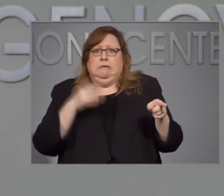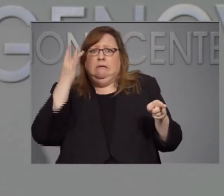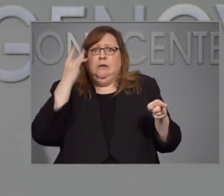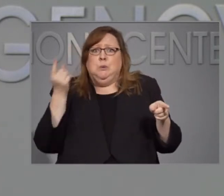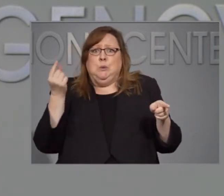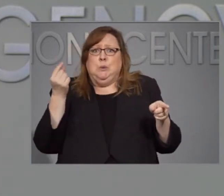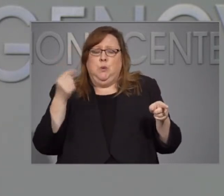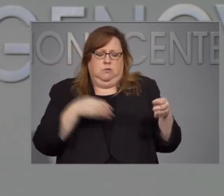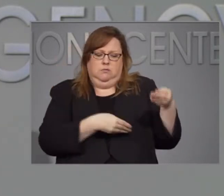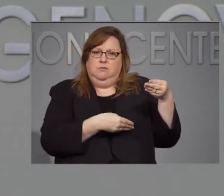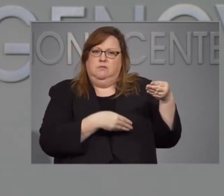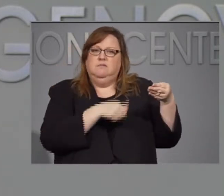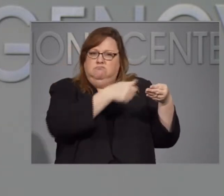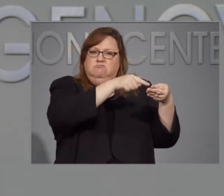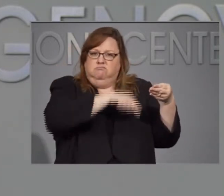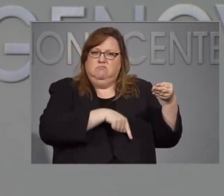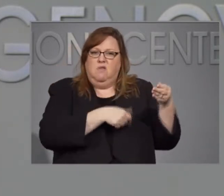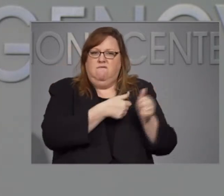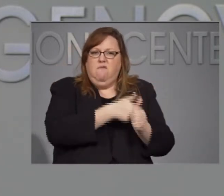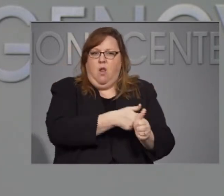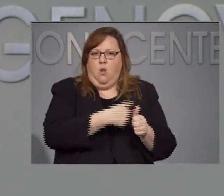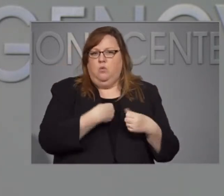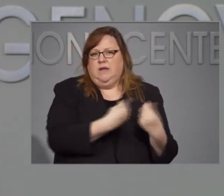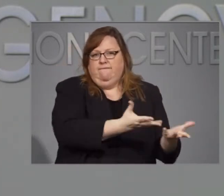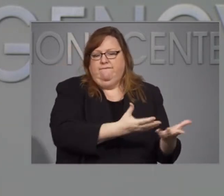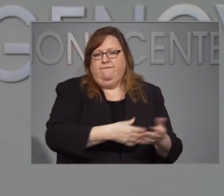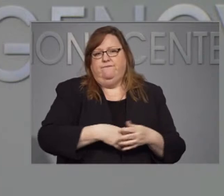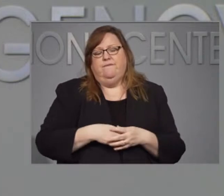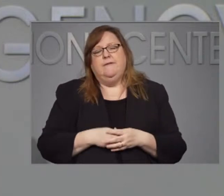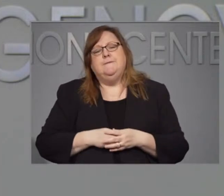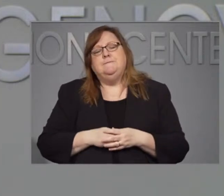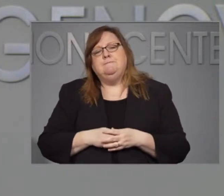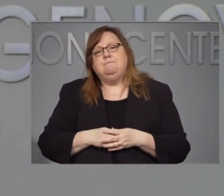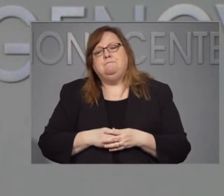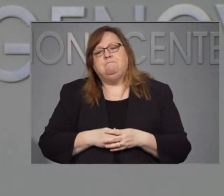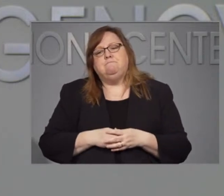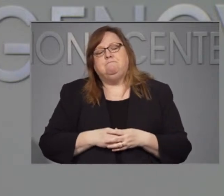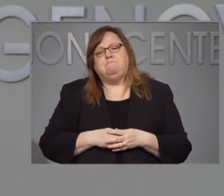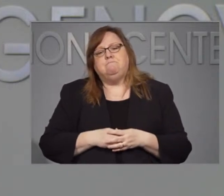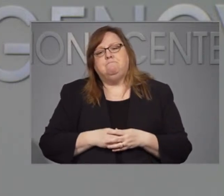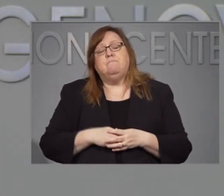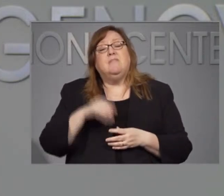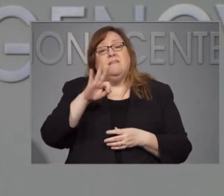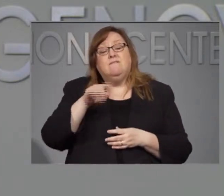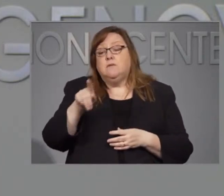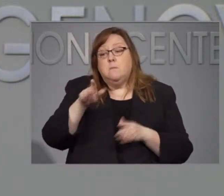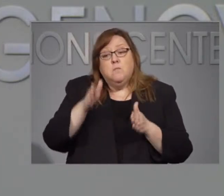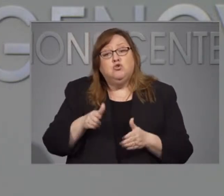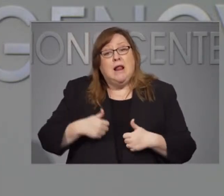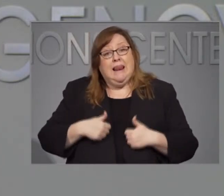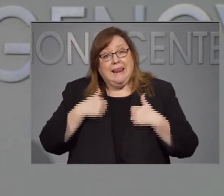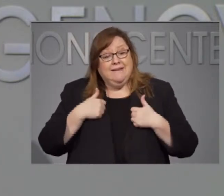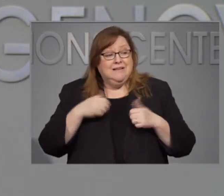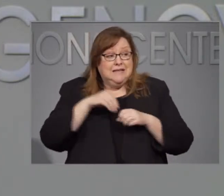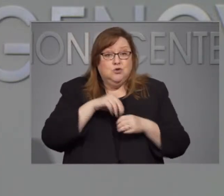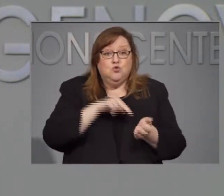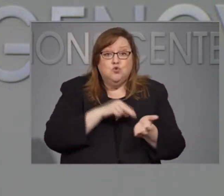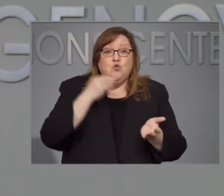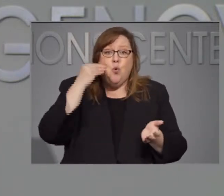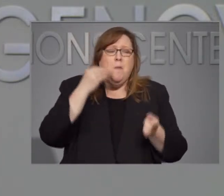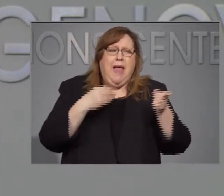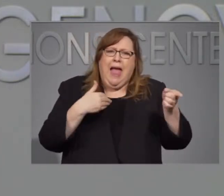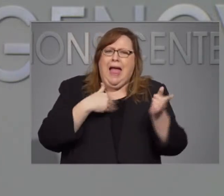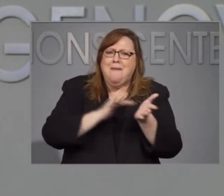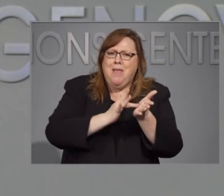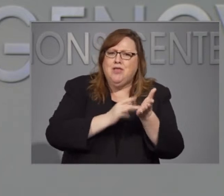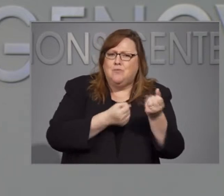home, you have nursing care. It's actually that is a good thing that they have some medical support at the nursing home. We only want